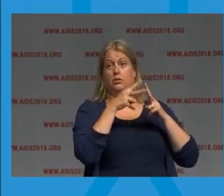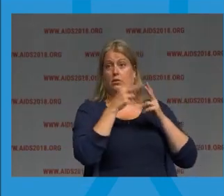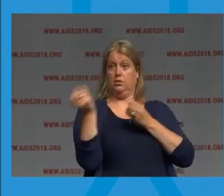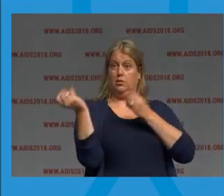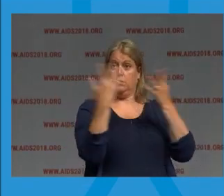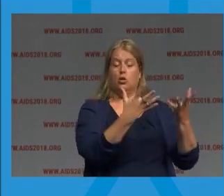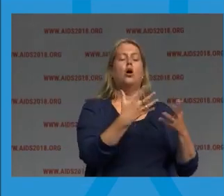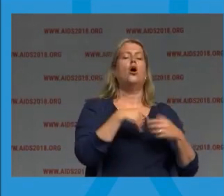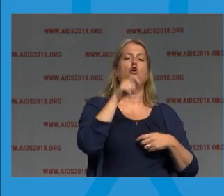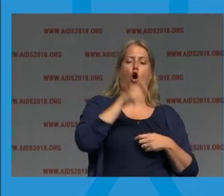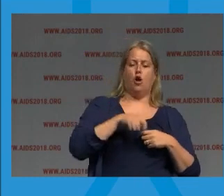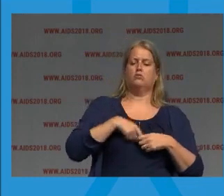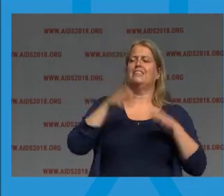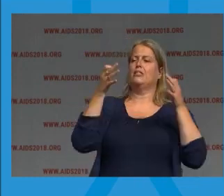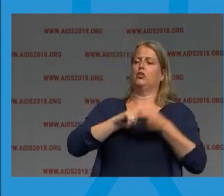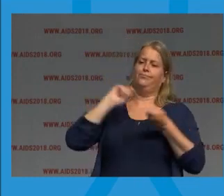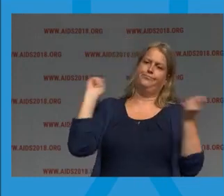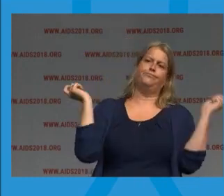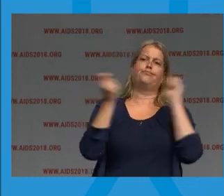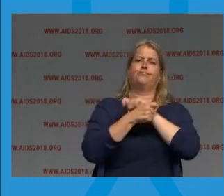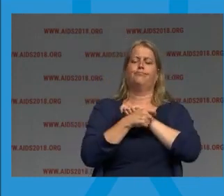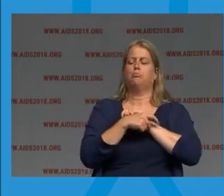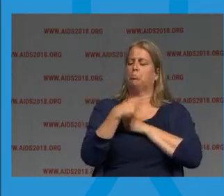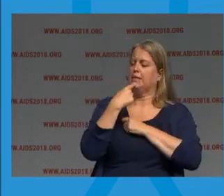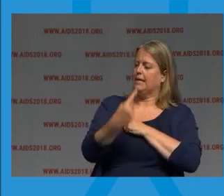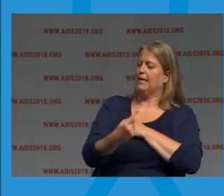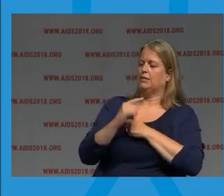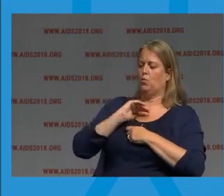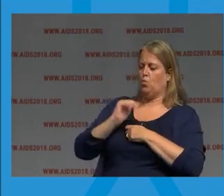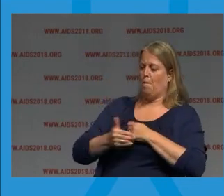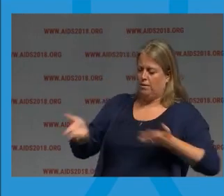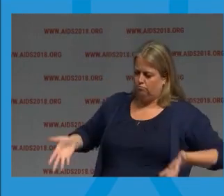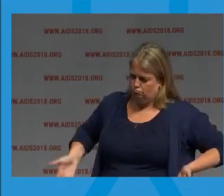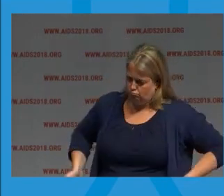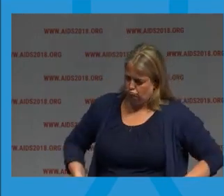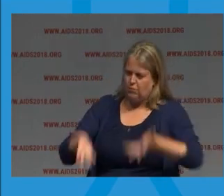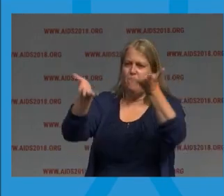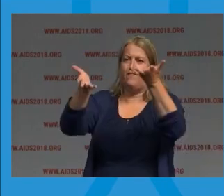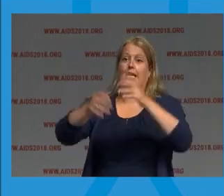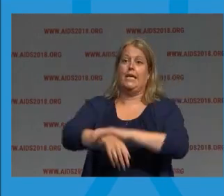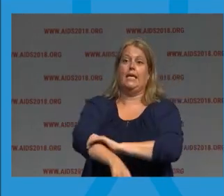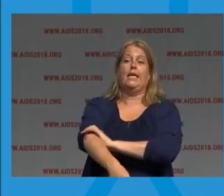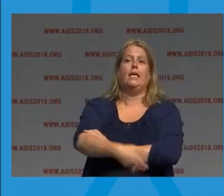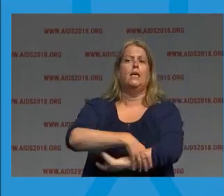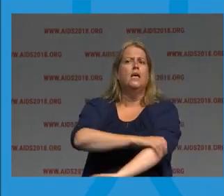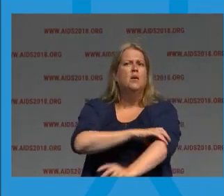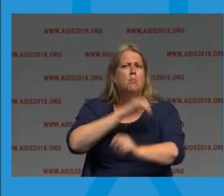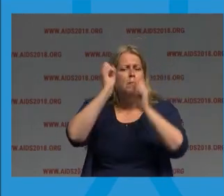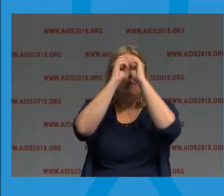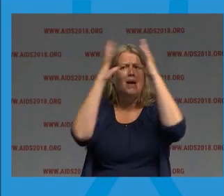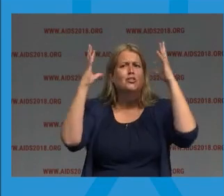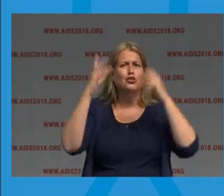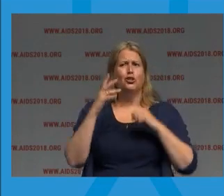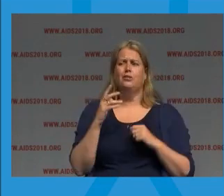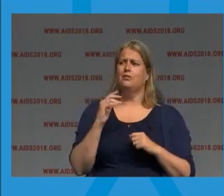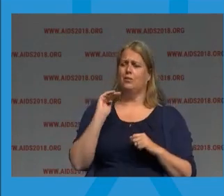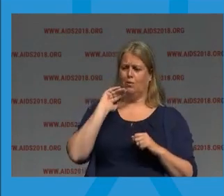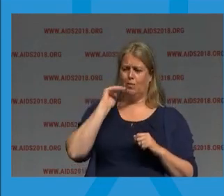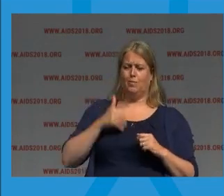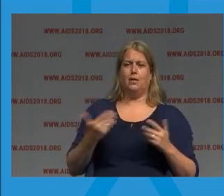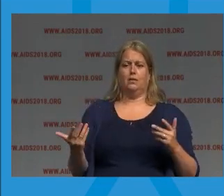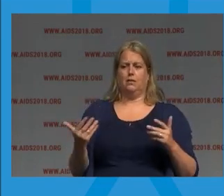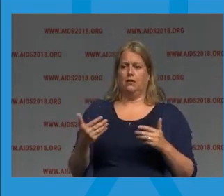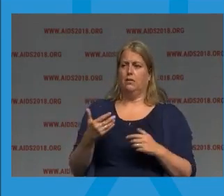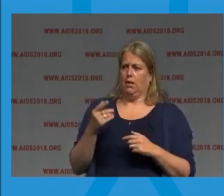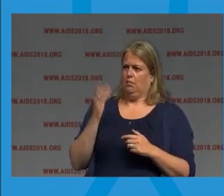court overturned the decision and set this woman free. Would you imagine a lady who has to breastfeed